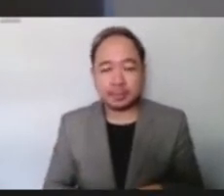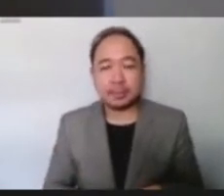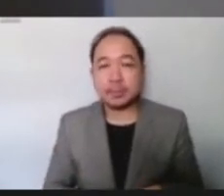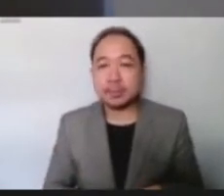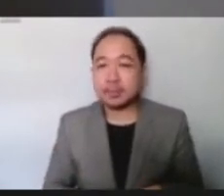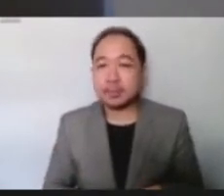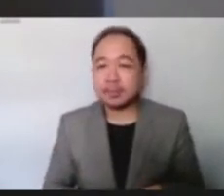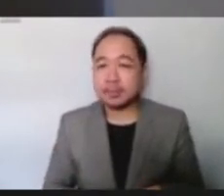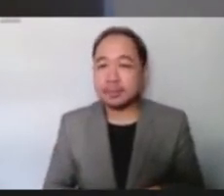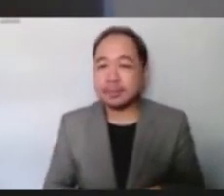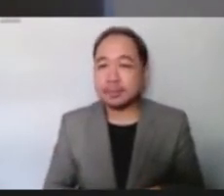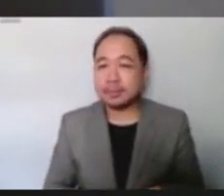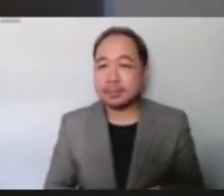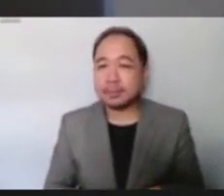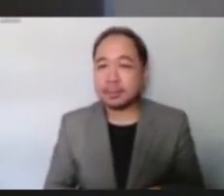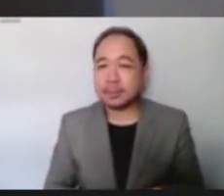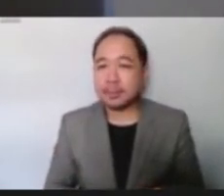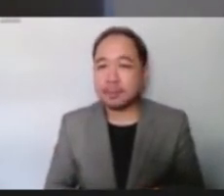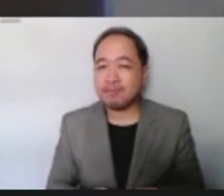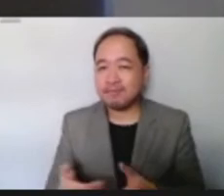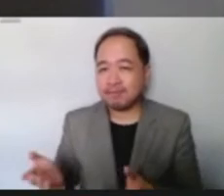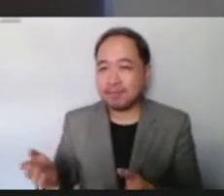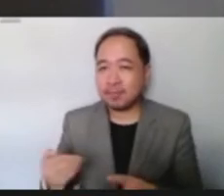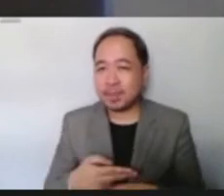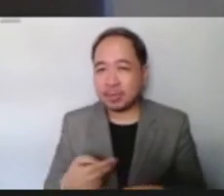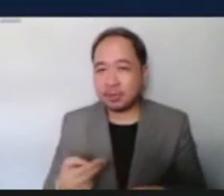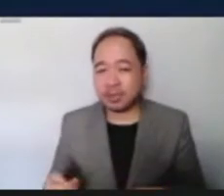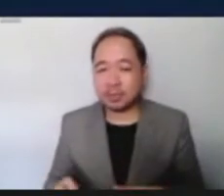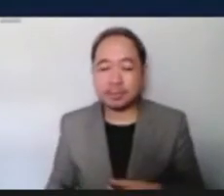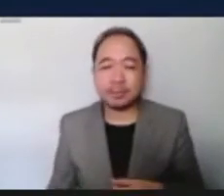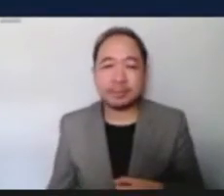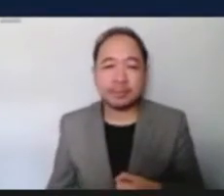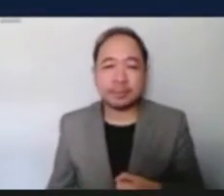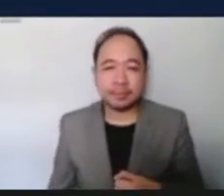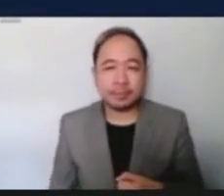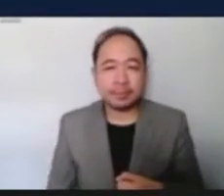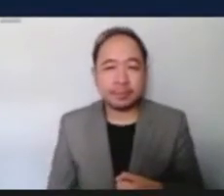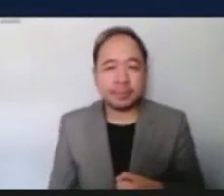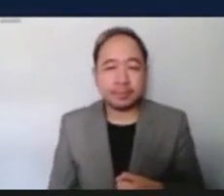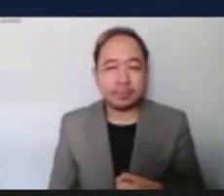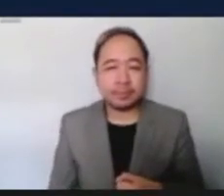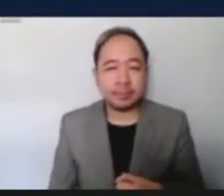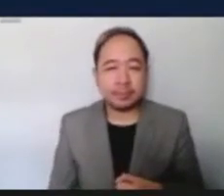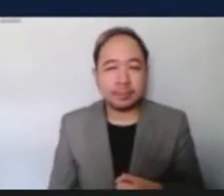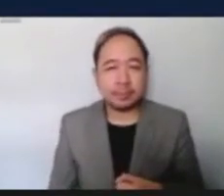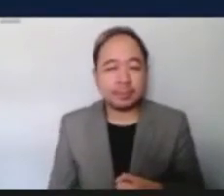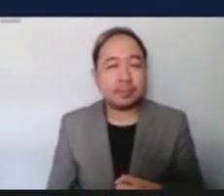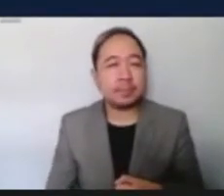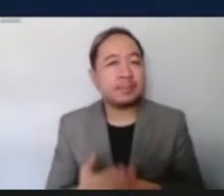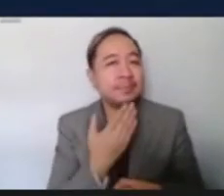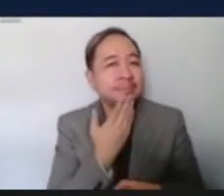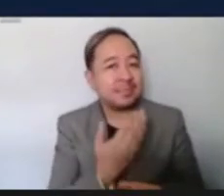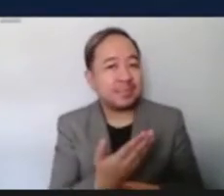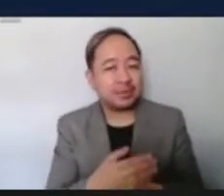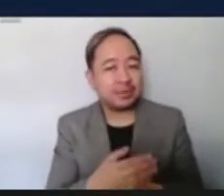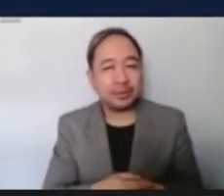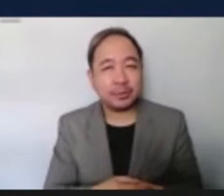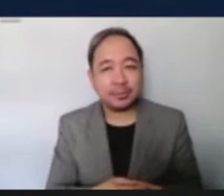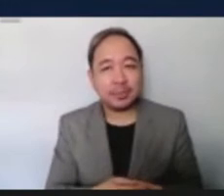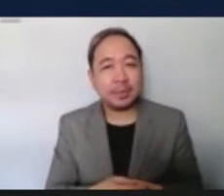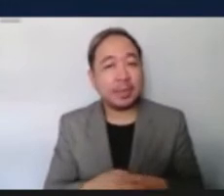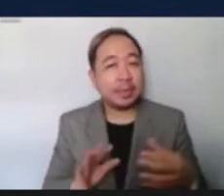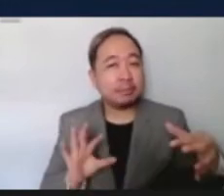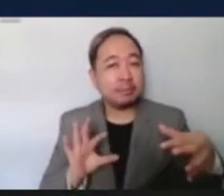the distinguished delegate from Indonesia you have the flow thank you chair to be picking up on my interpretation